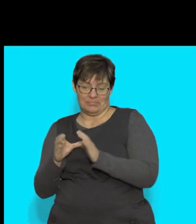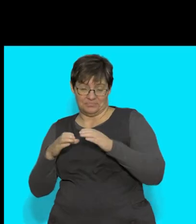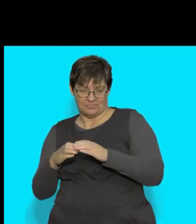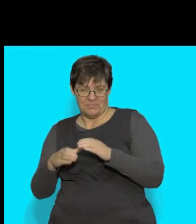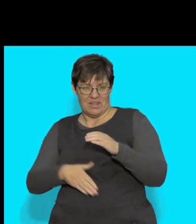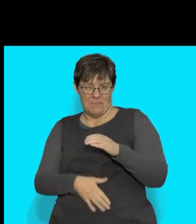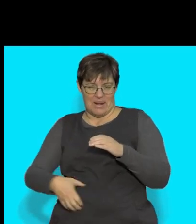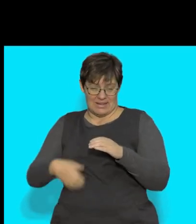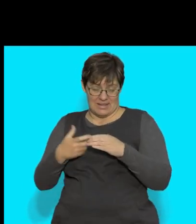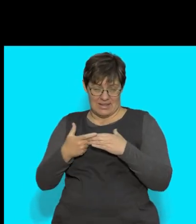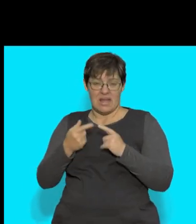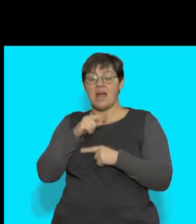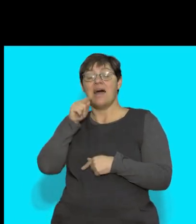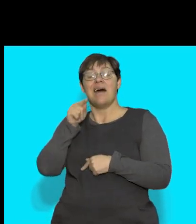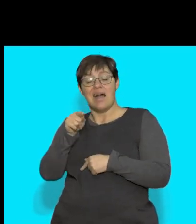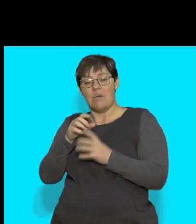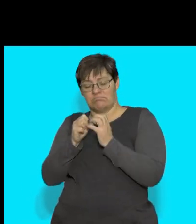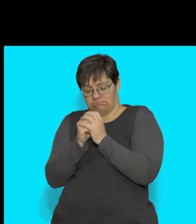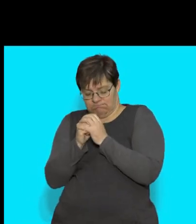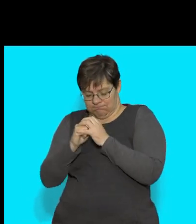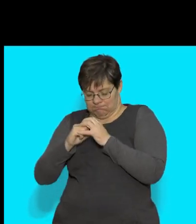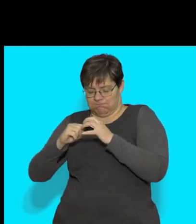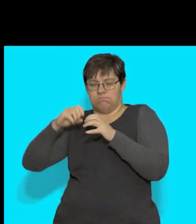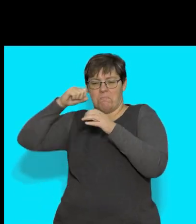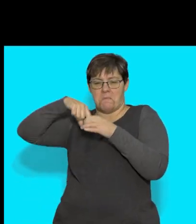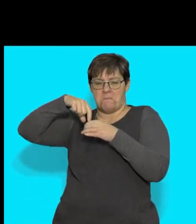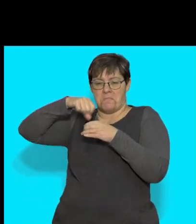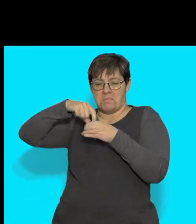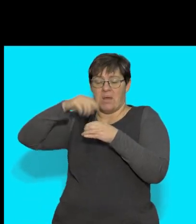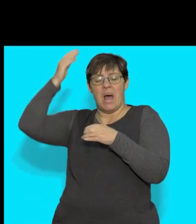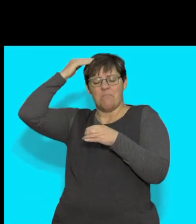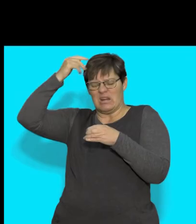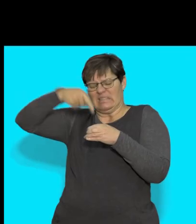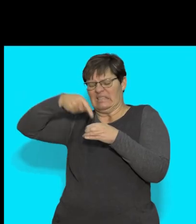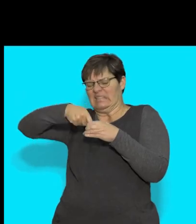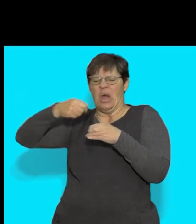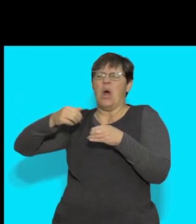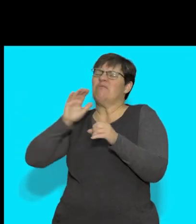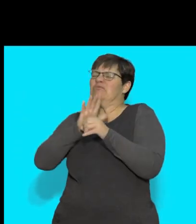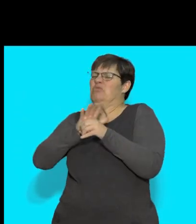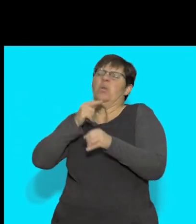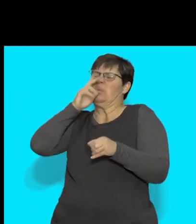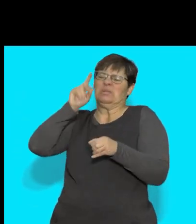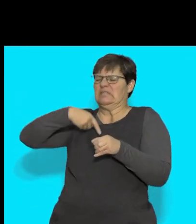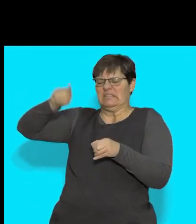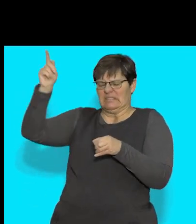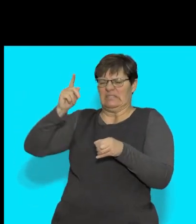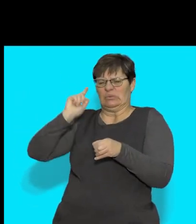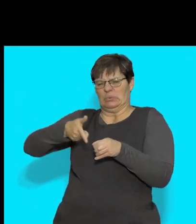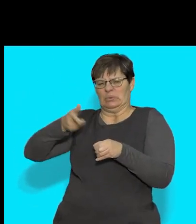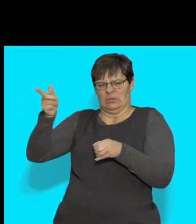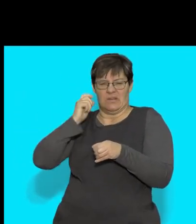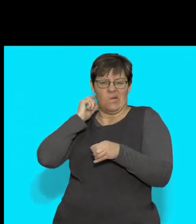in the bladder, as I said, the bladder is going to stretch and our brain's going to tell us, lady, right, it's